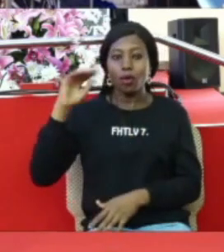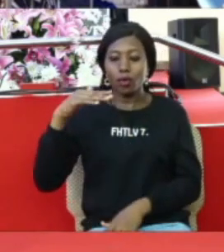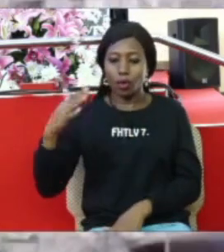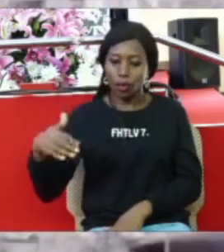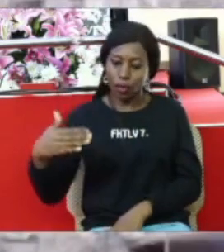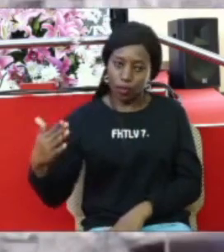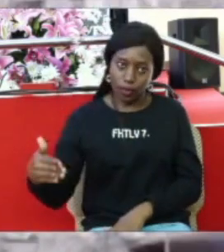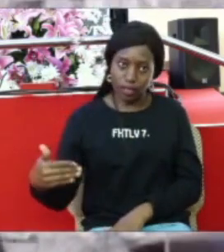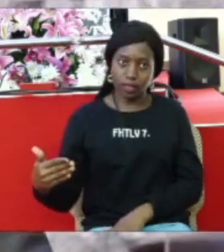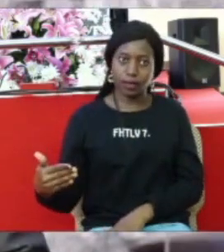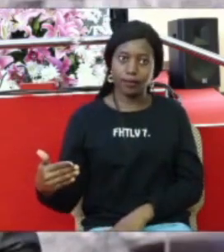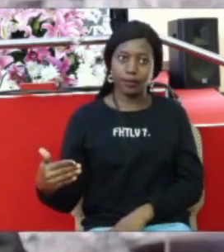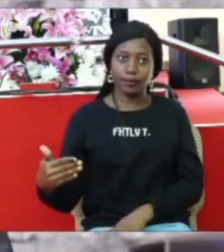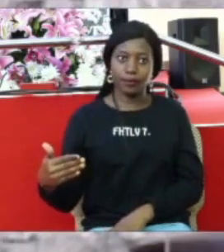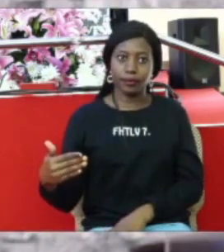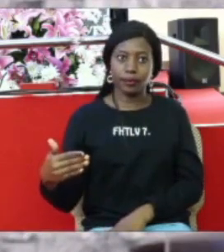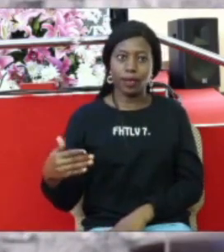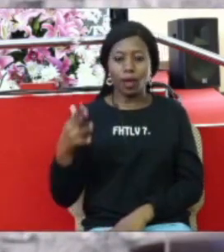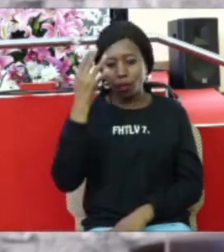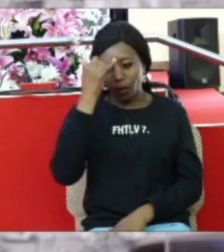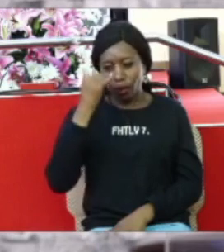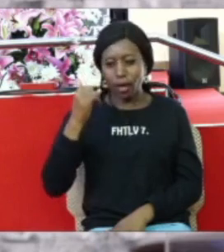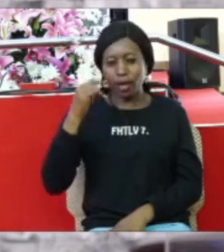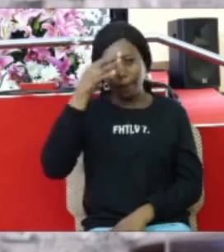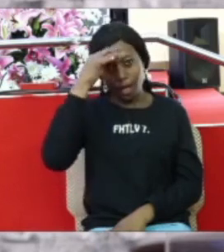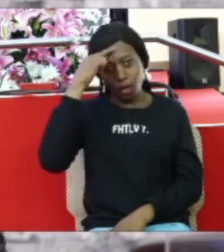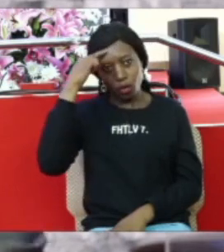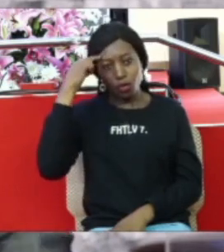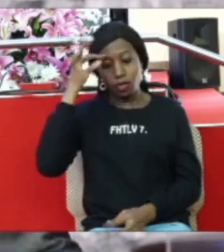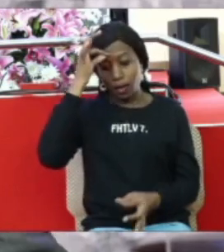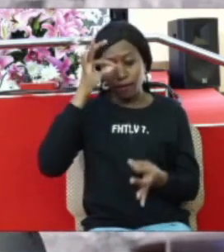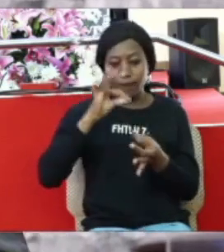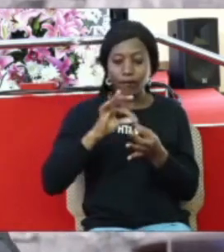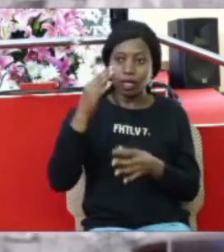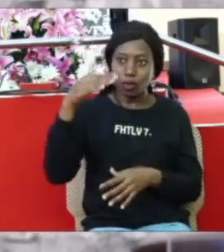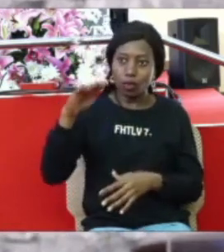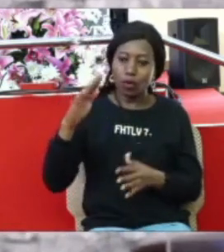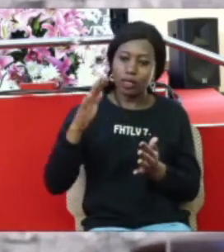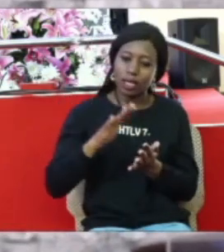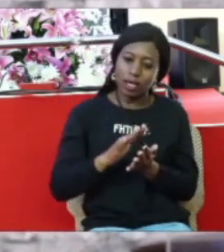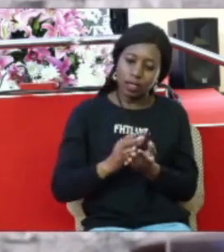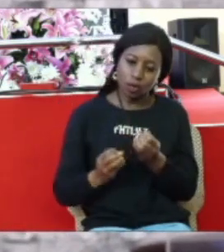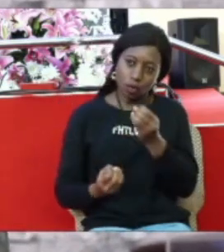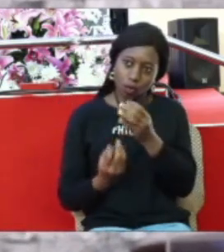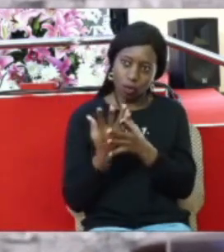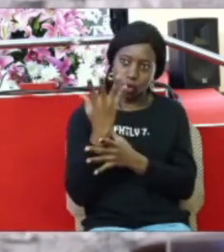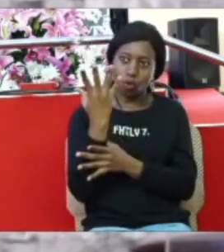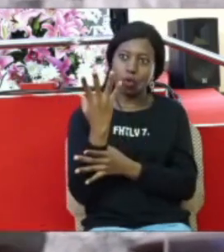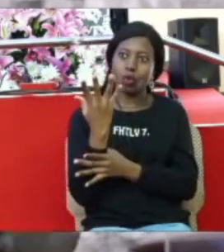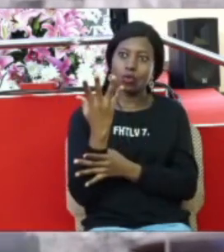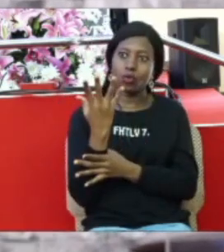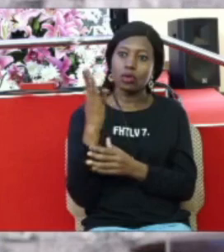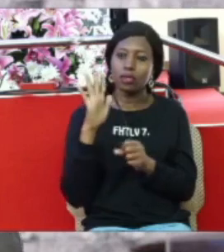it is fitting, because your faith grows exceedingly. In other words, Paul is praying for them that your faith will